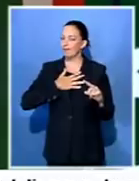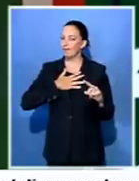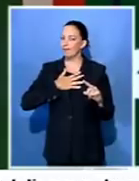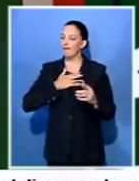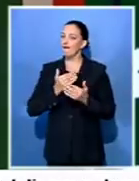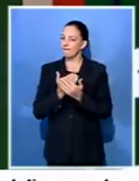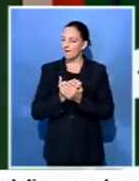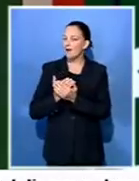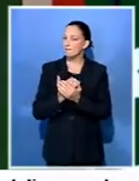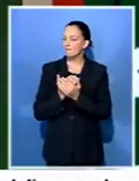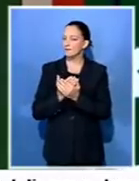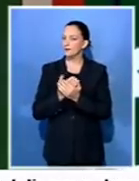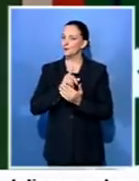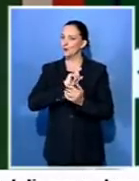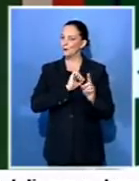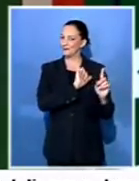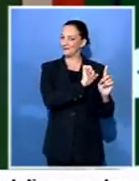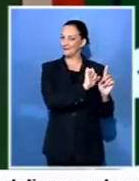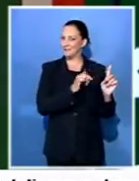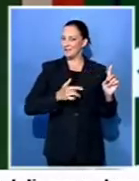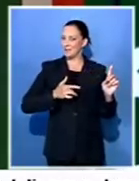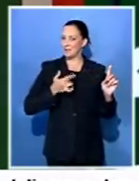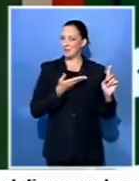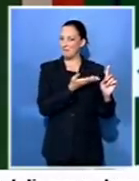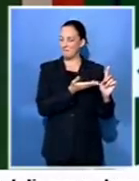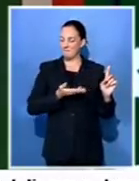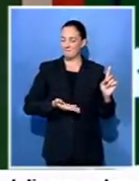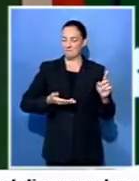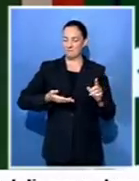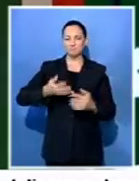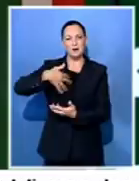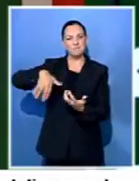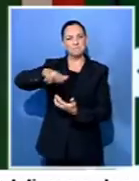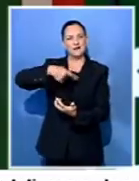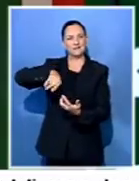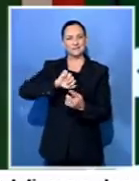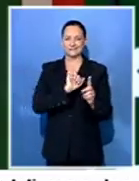to have living amongst us a person like Zola Skweyiya.